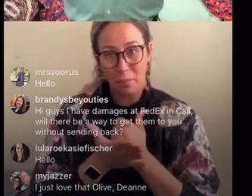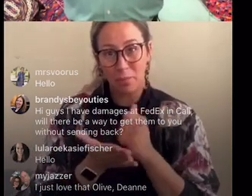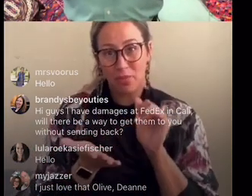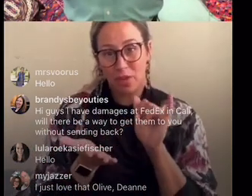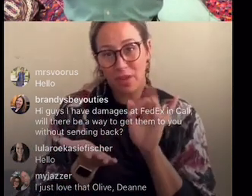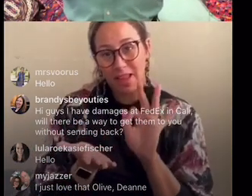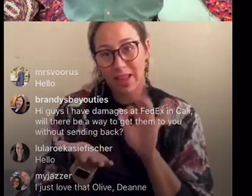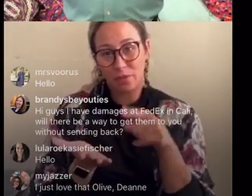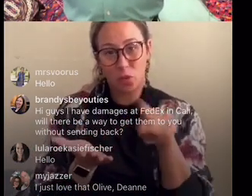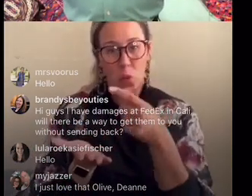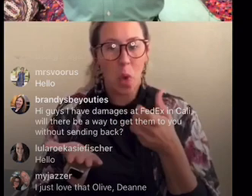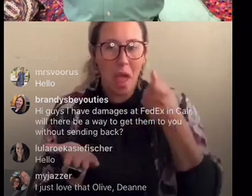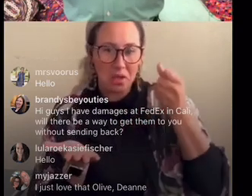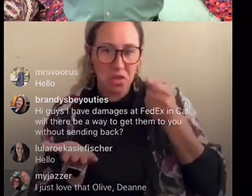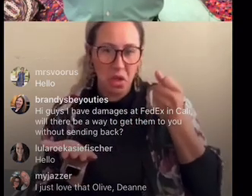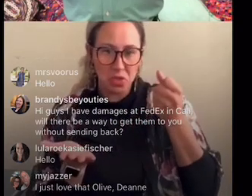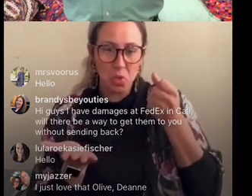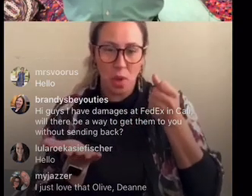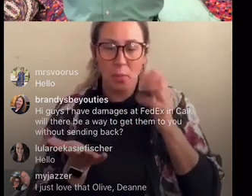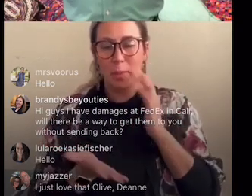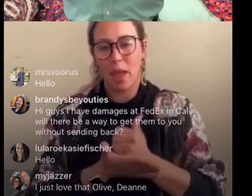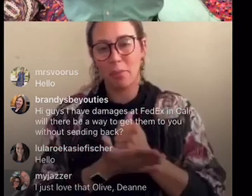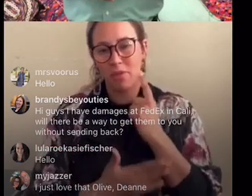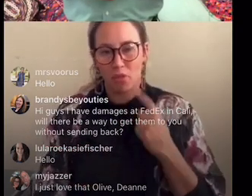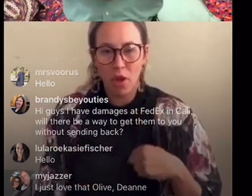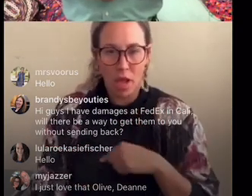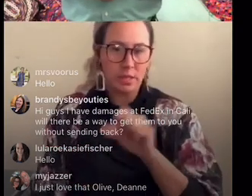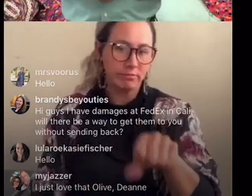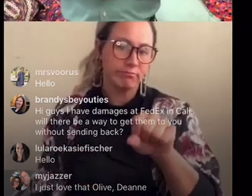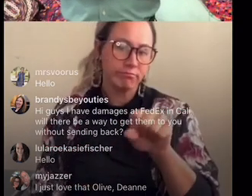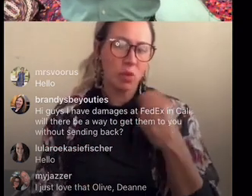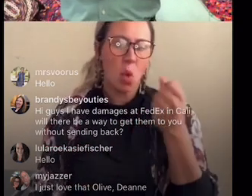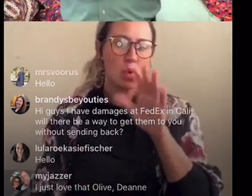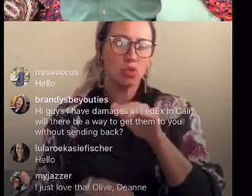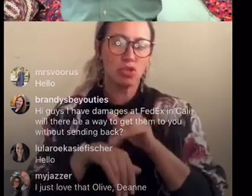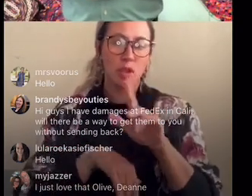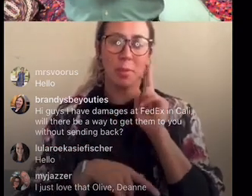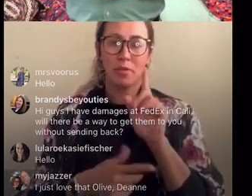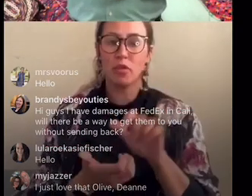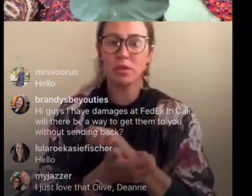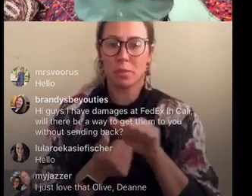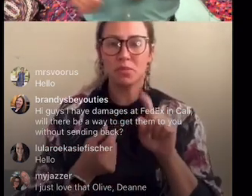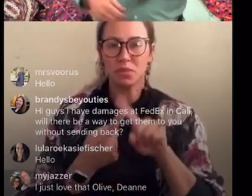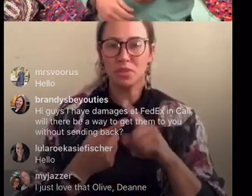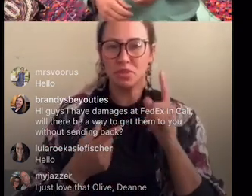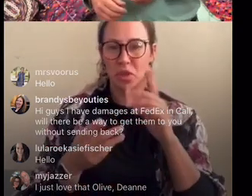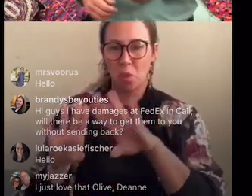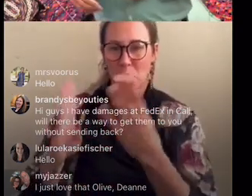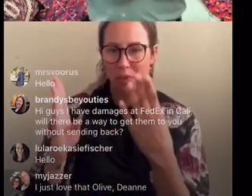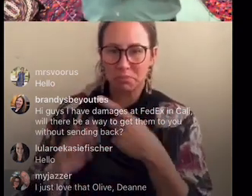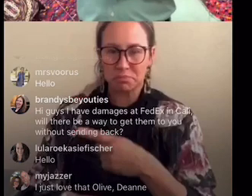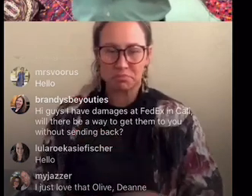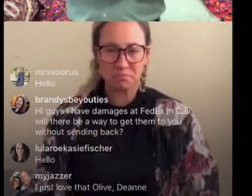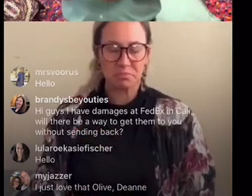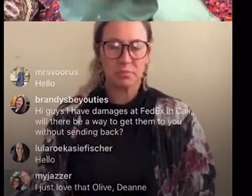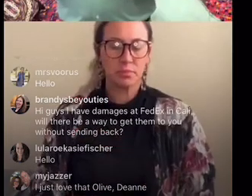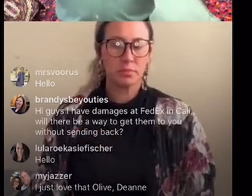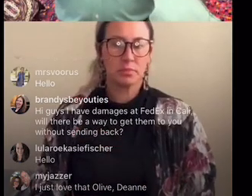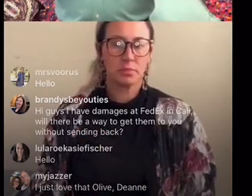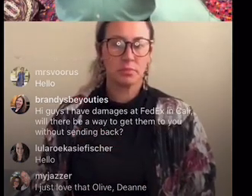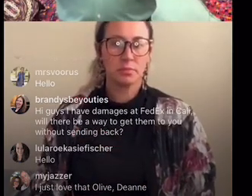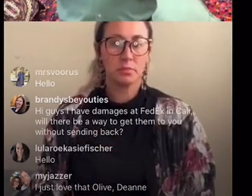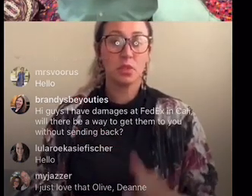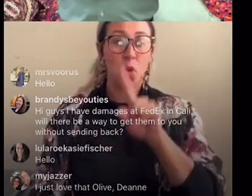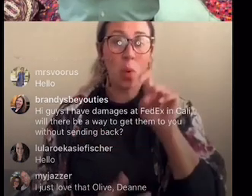you held them back. That would be helpful to us, definitely. Okay. So I have questions around